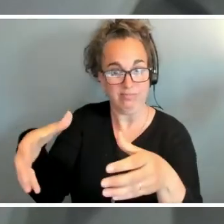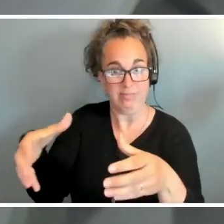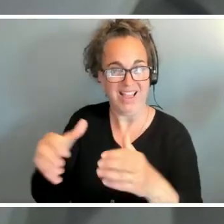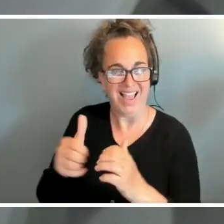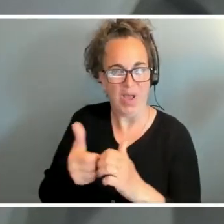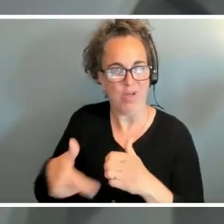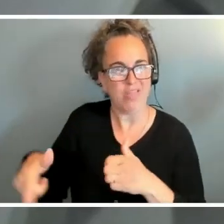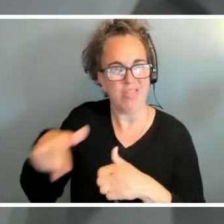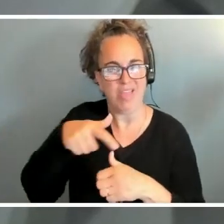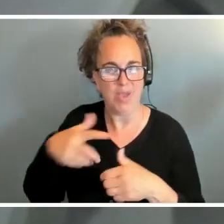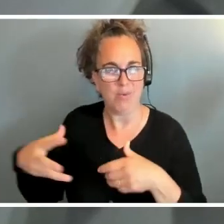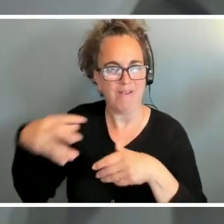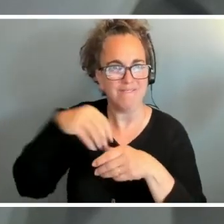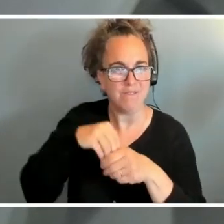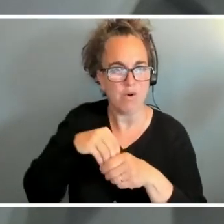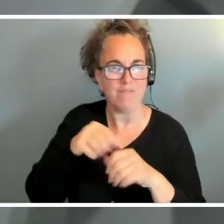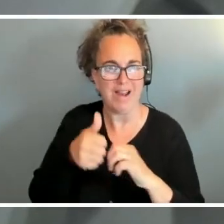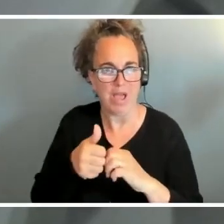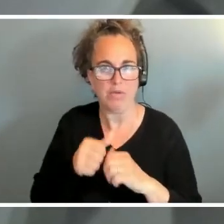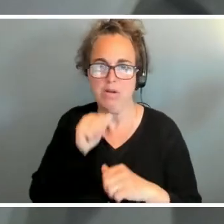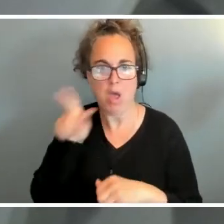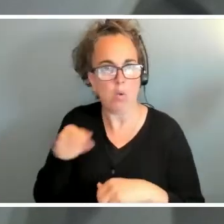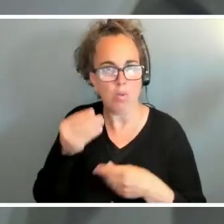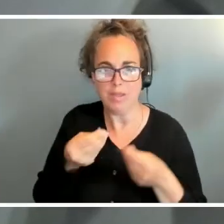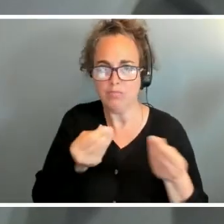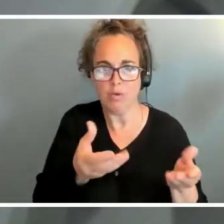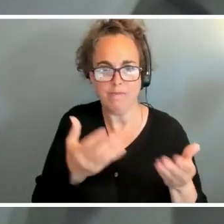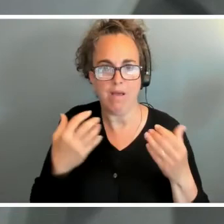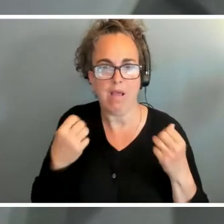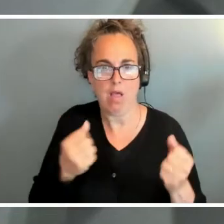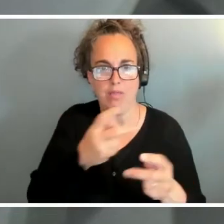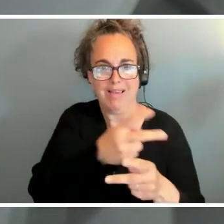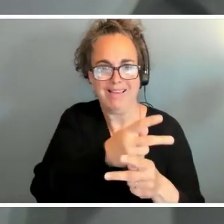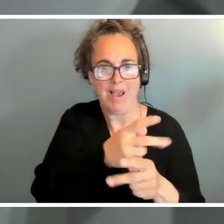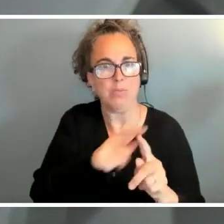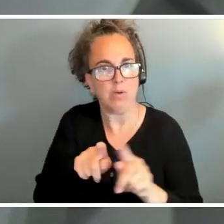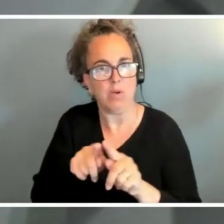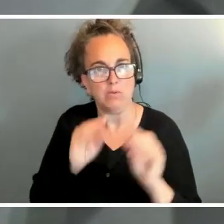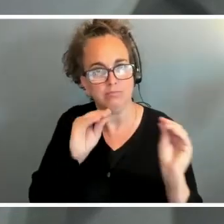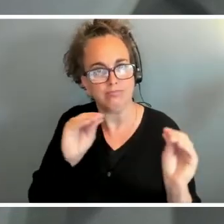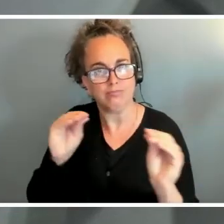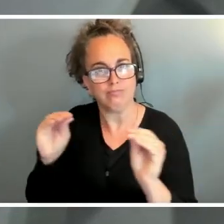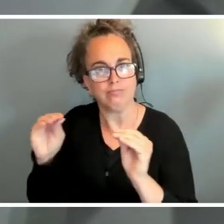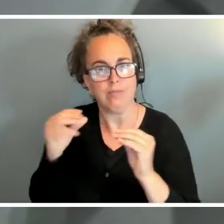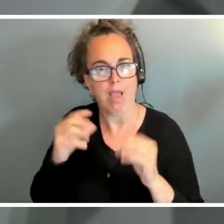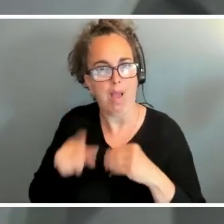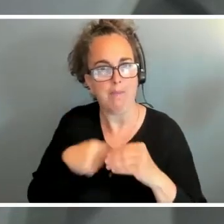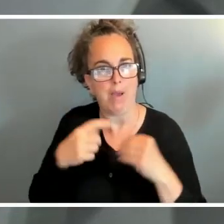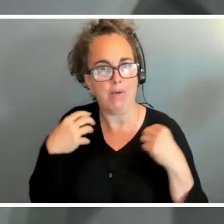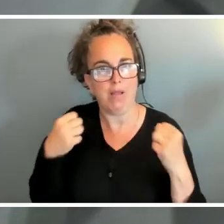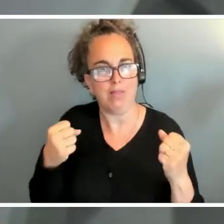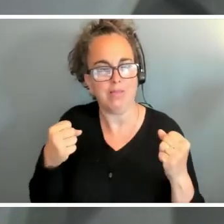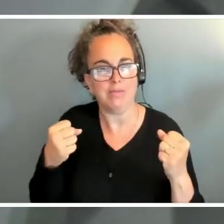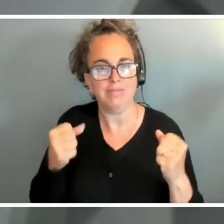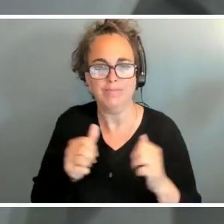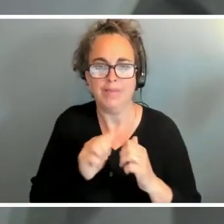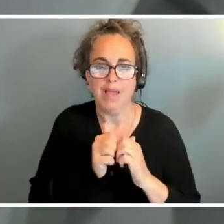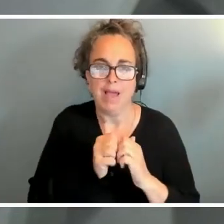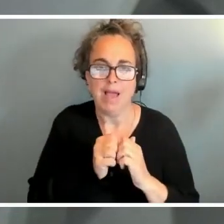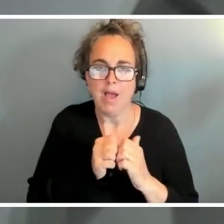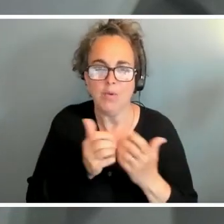in the process of delivering not just healthcare, but also health education? How do we ensure that